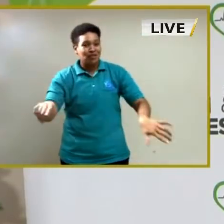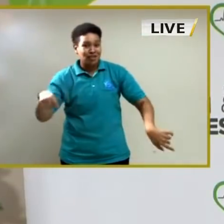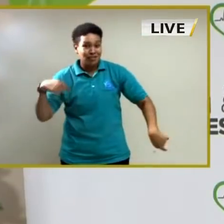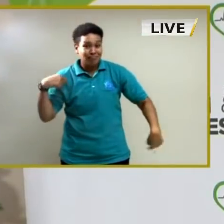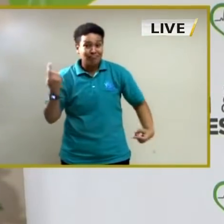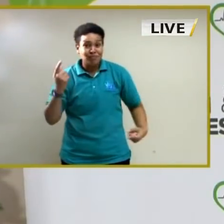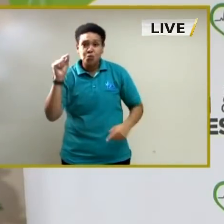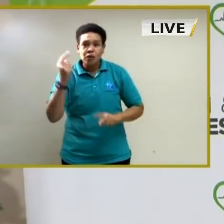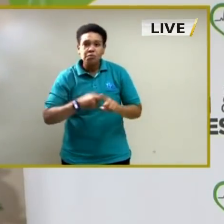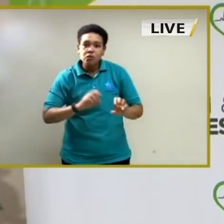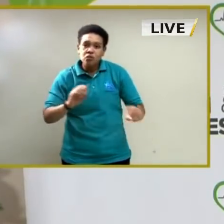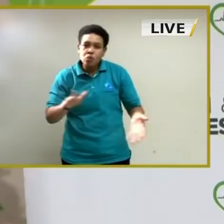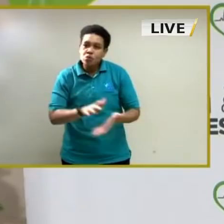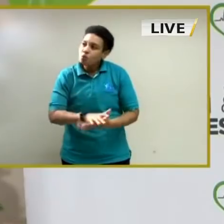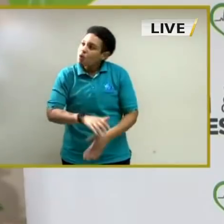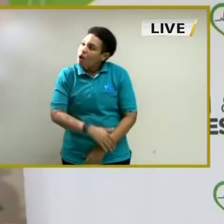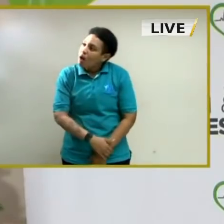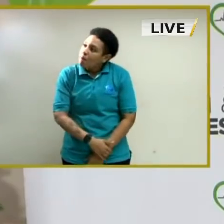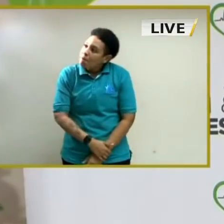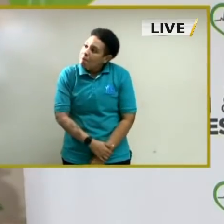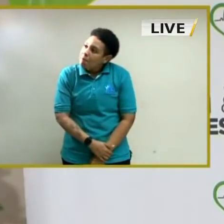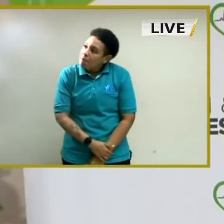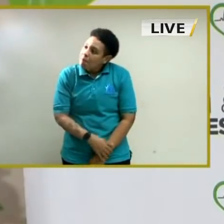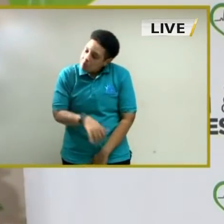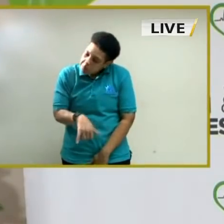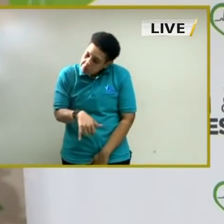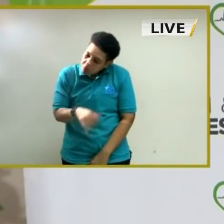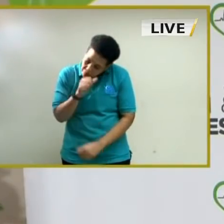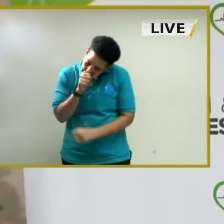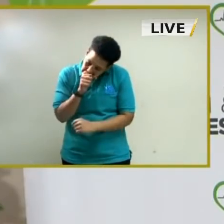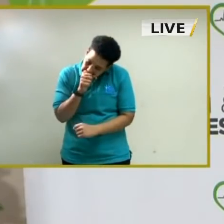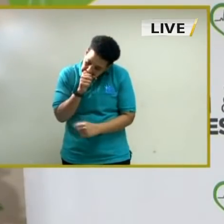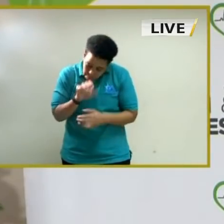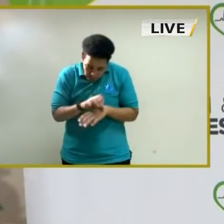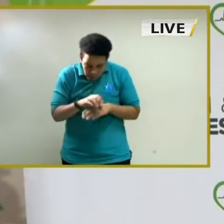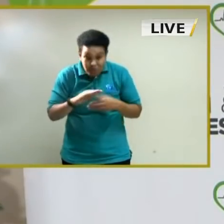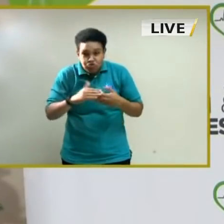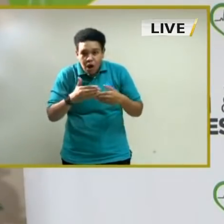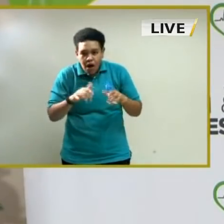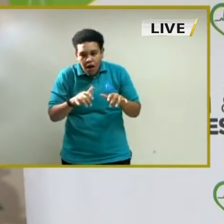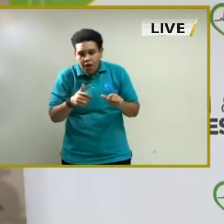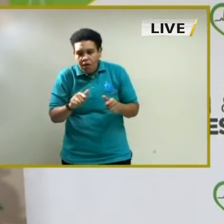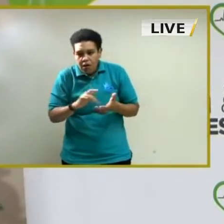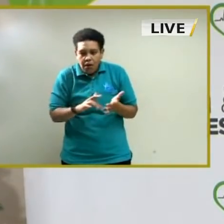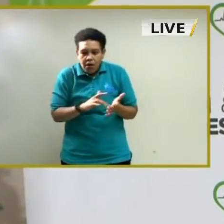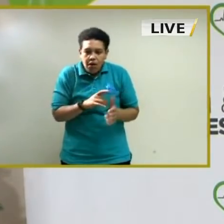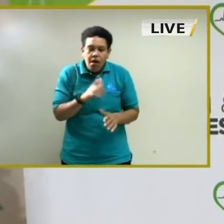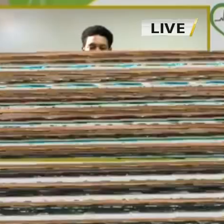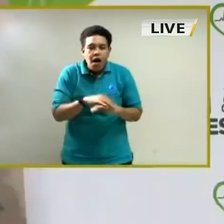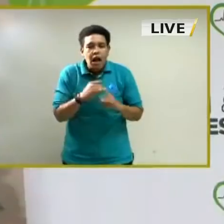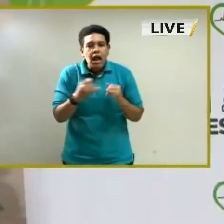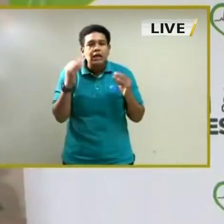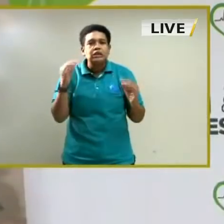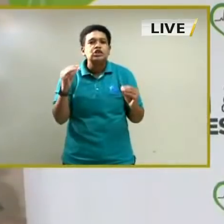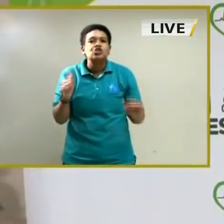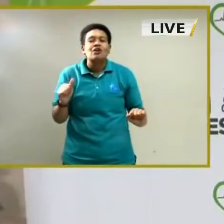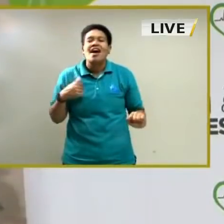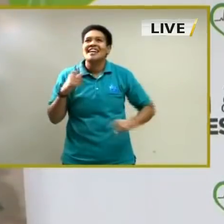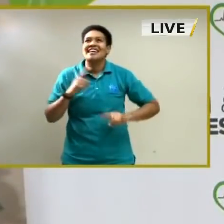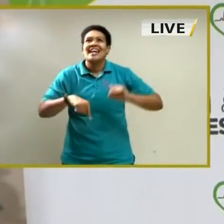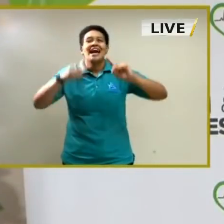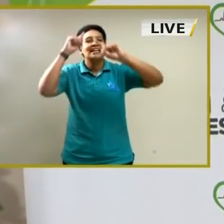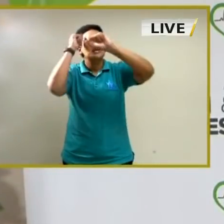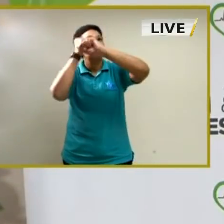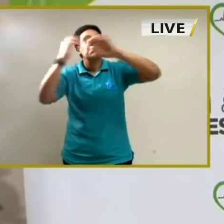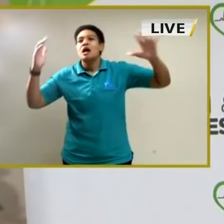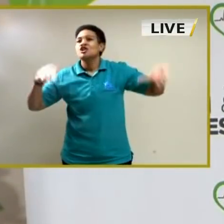20 months of staying home, even with the best of efforts to get the online teaching, where a